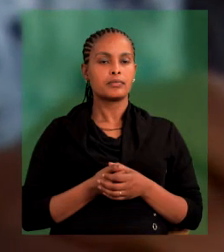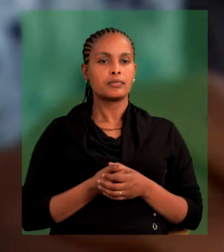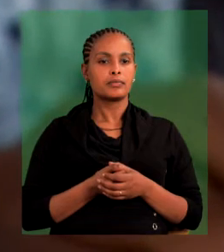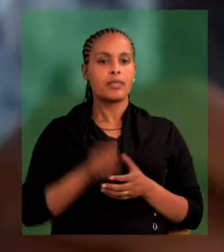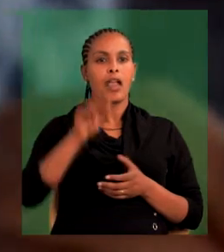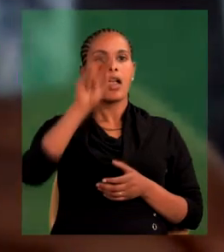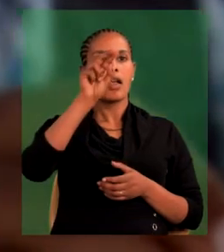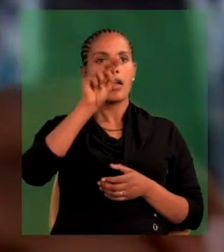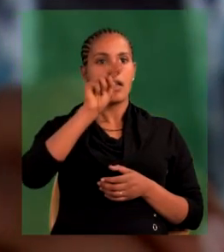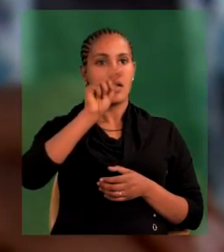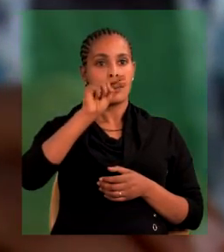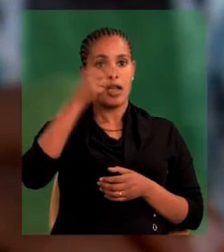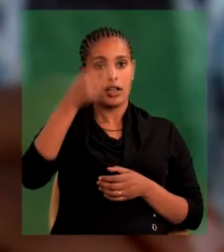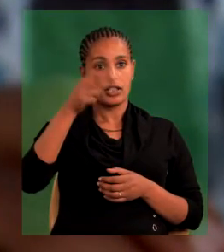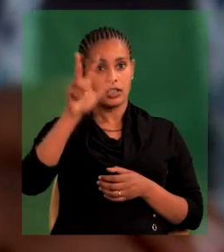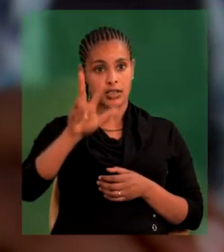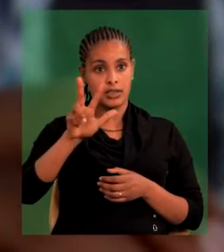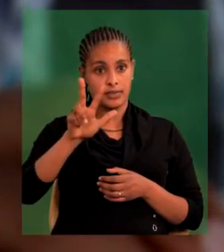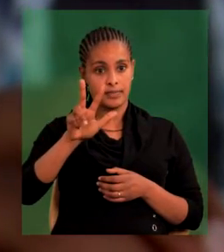NH3.